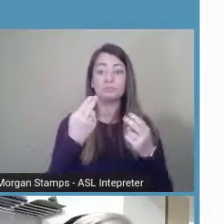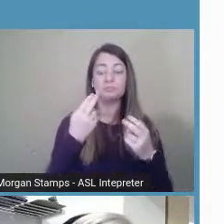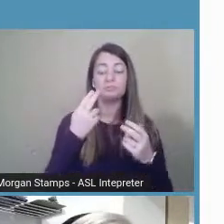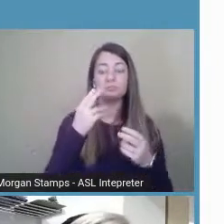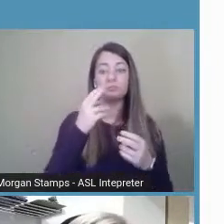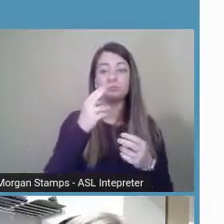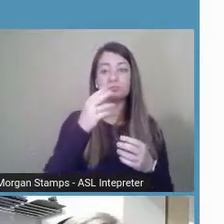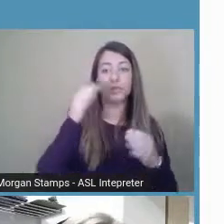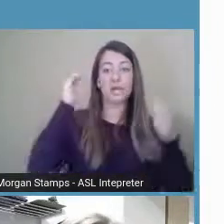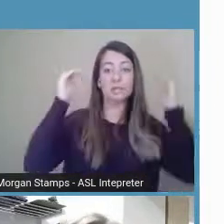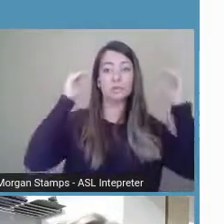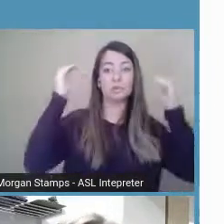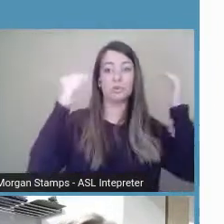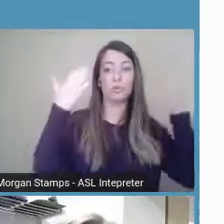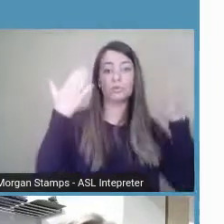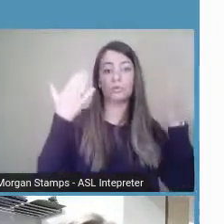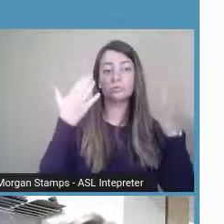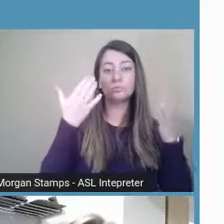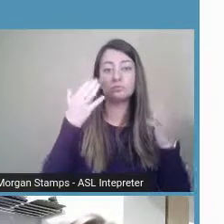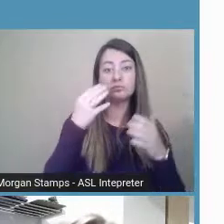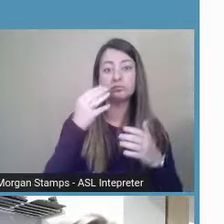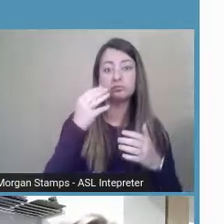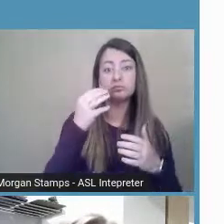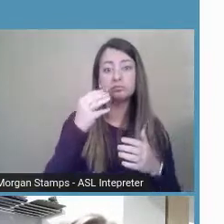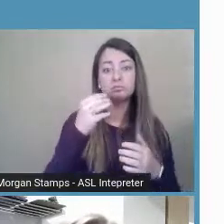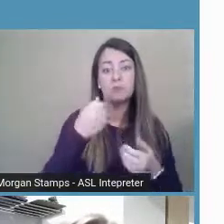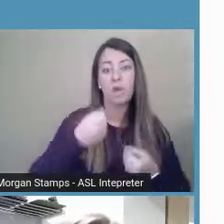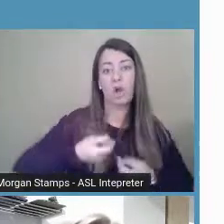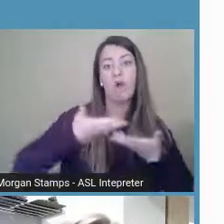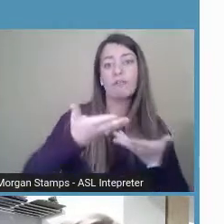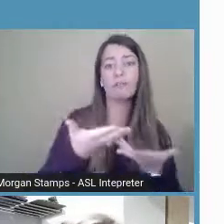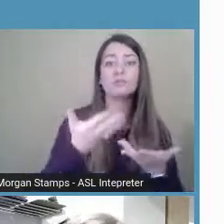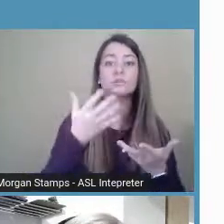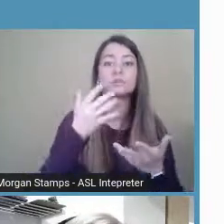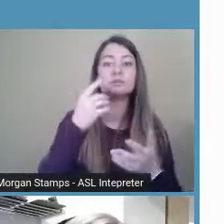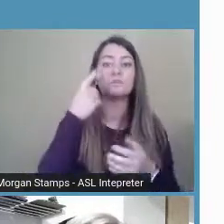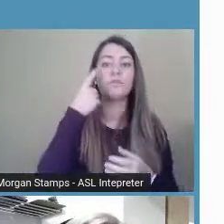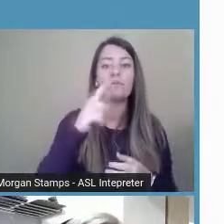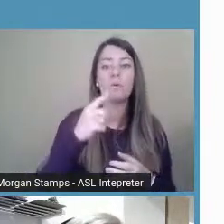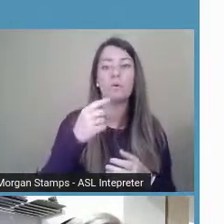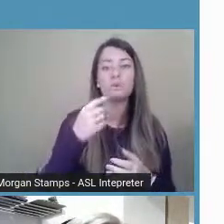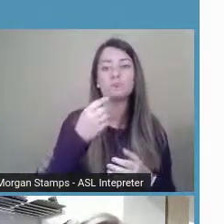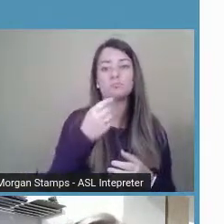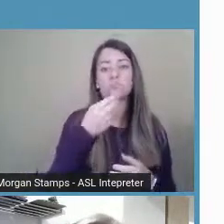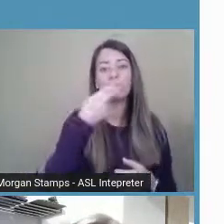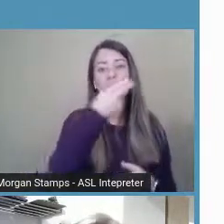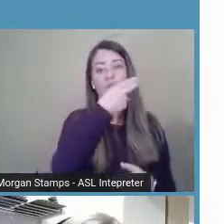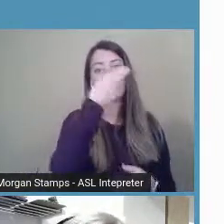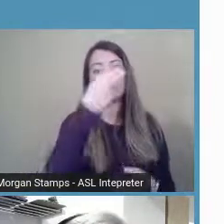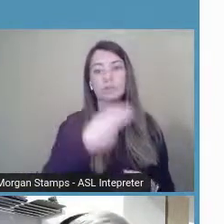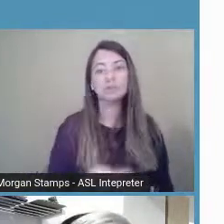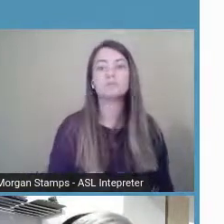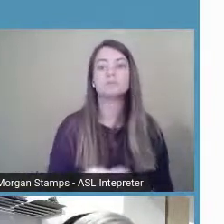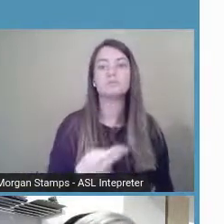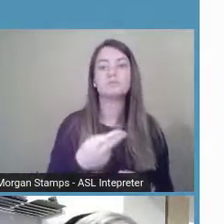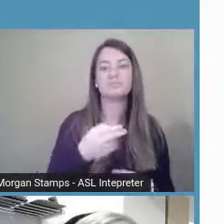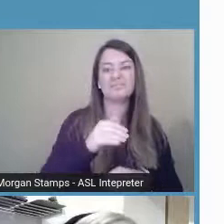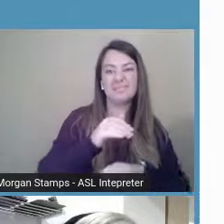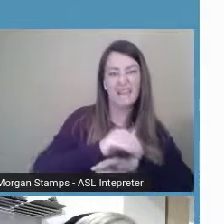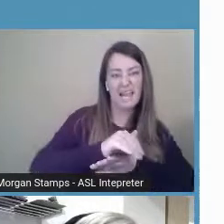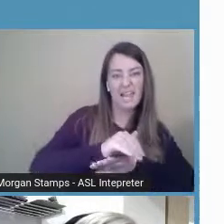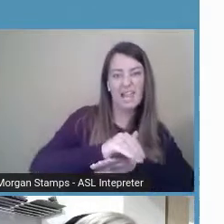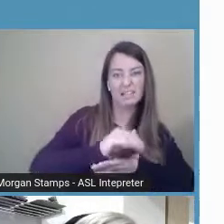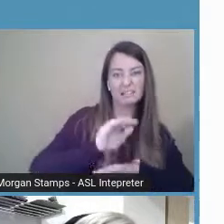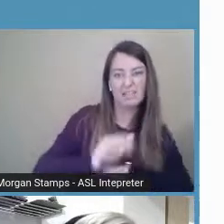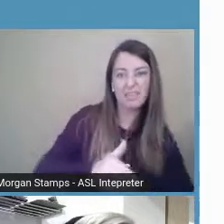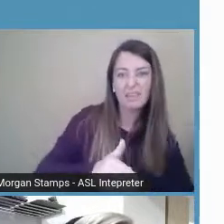losses due to the pandemic. So we wanted to use our platform however we could to draw attention to everything our community has to